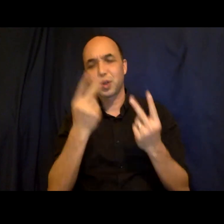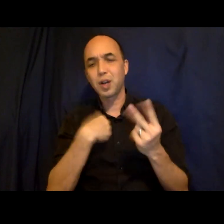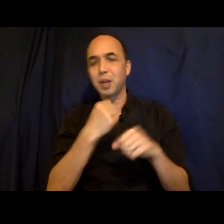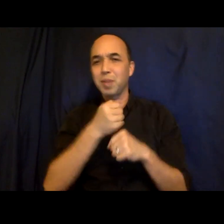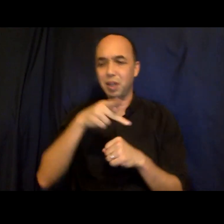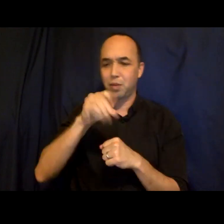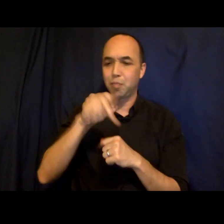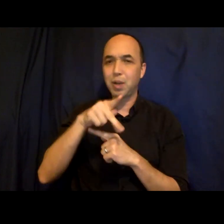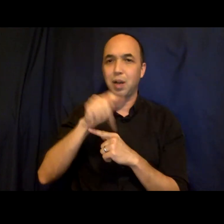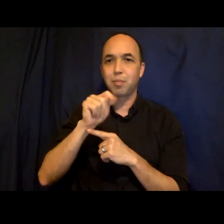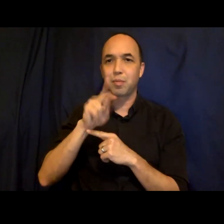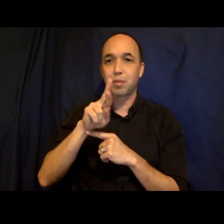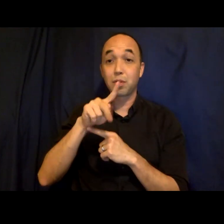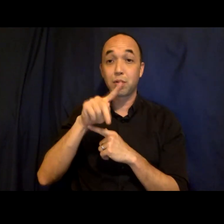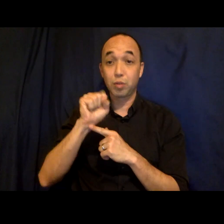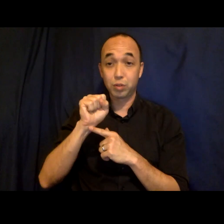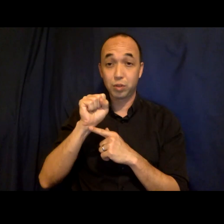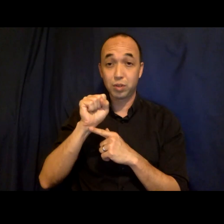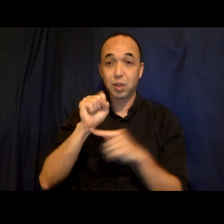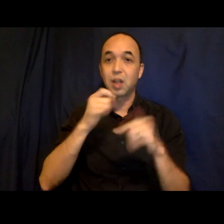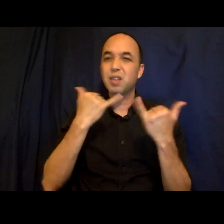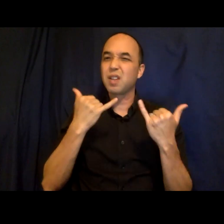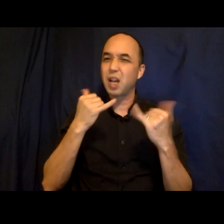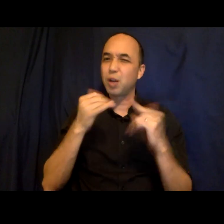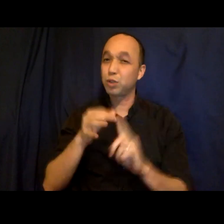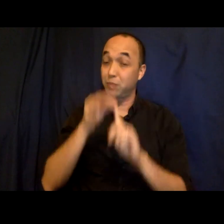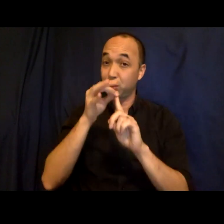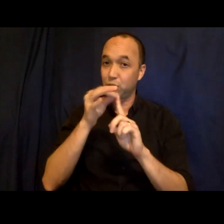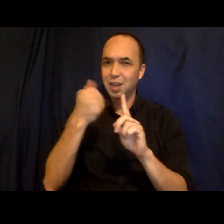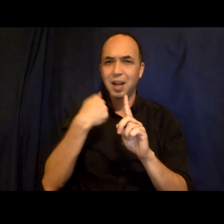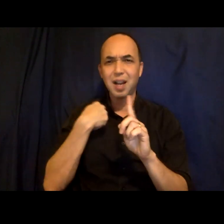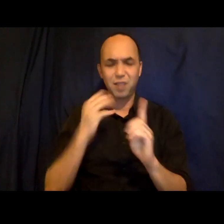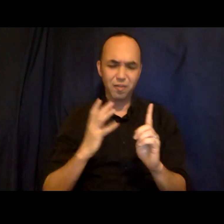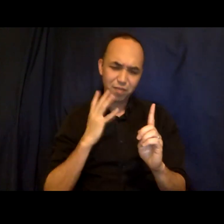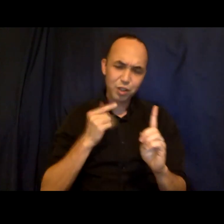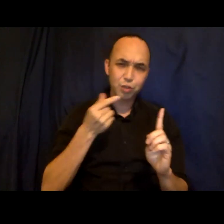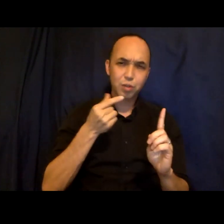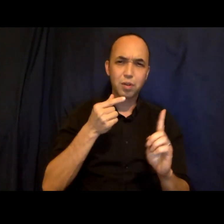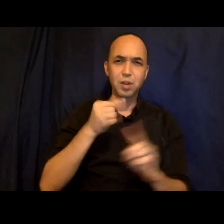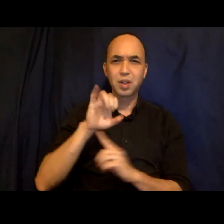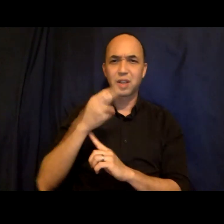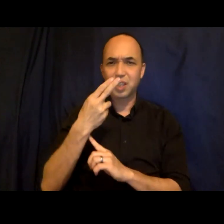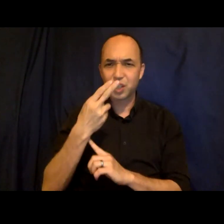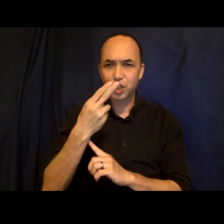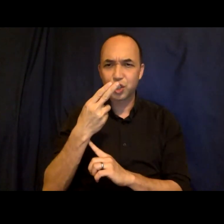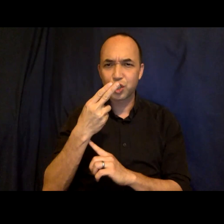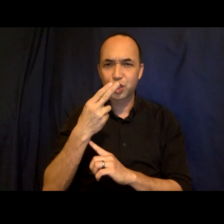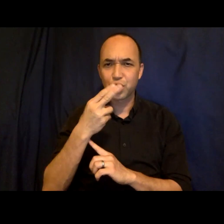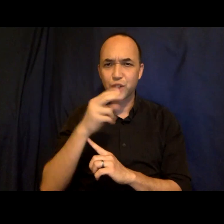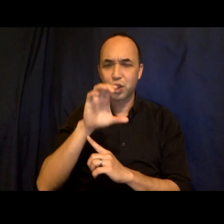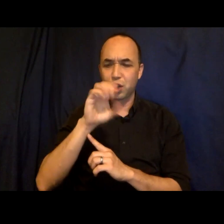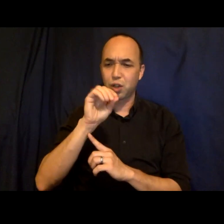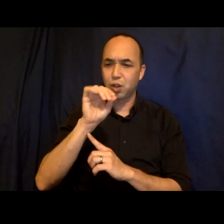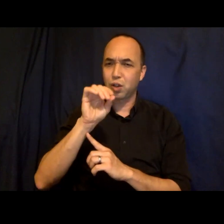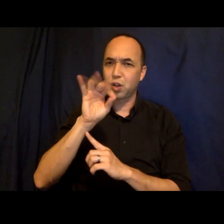have an officially licensed GISH coffin Pop-Tart cutout. That's right.